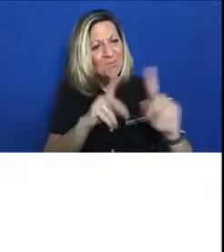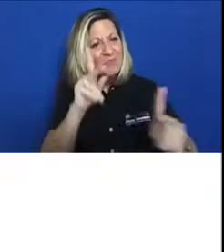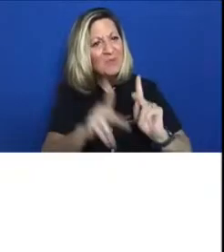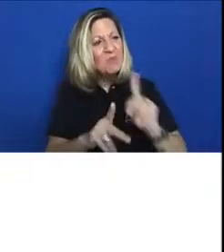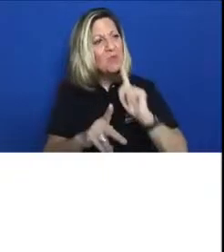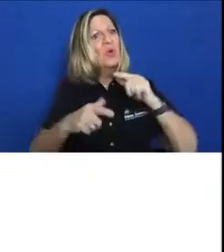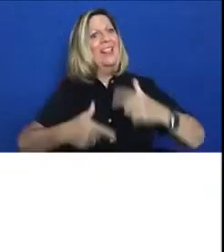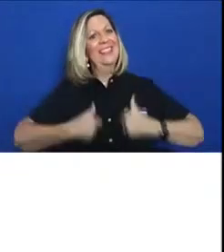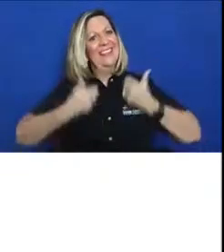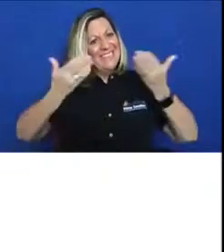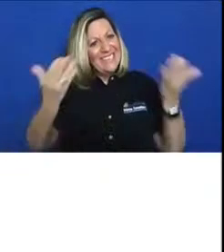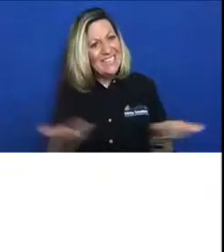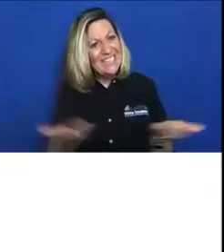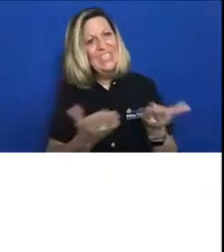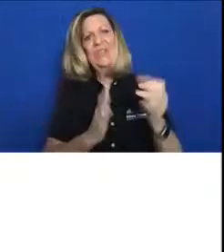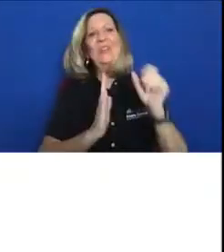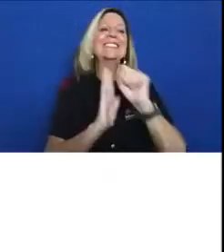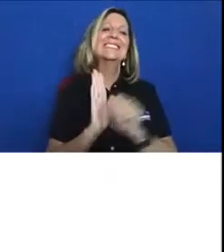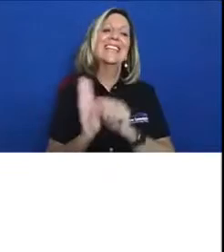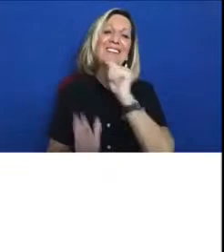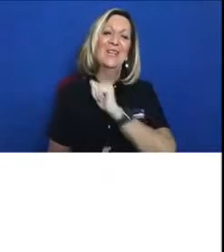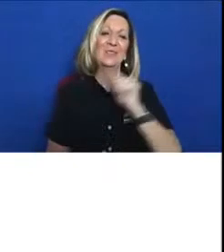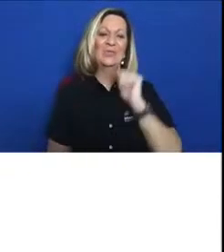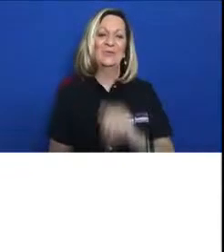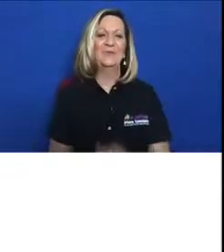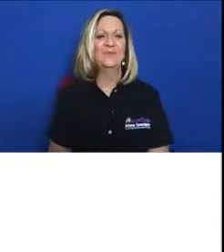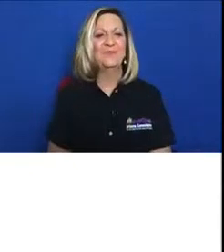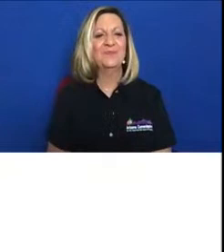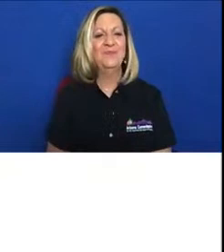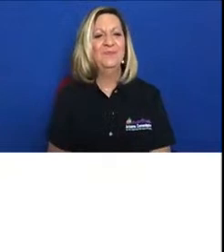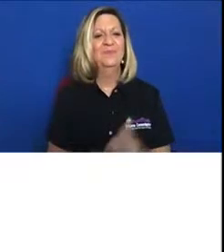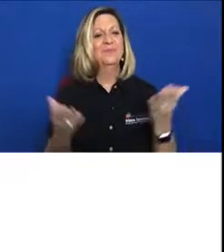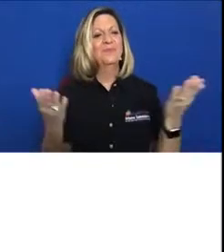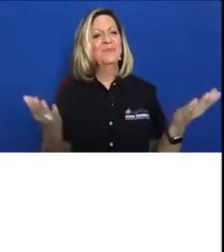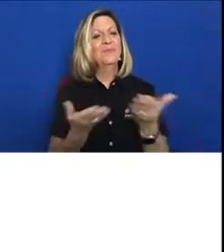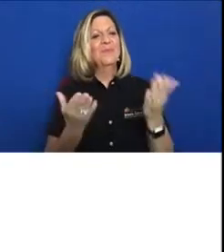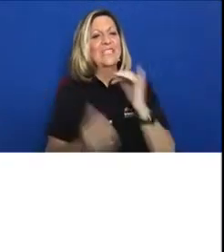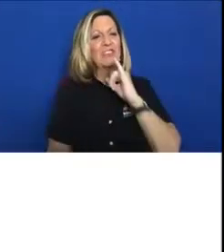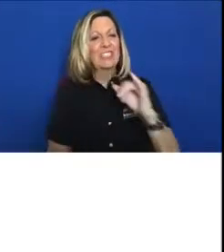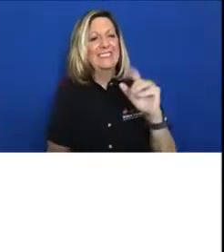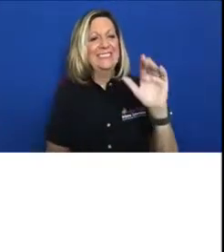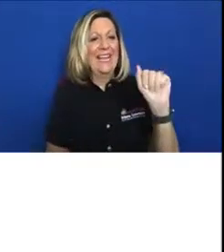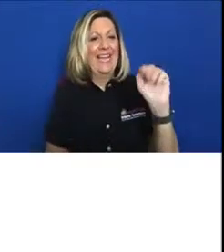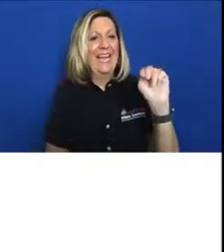Now let's look at some of the stories from some of the people who live here in the state of Arizona.